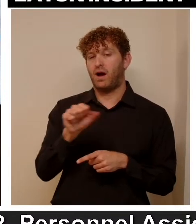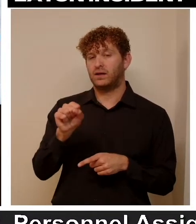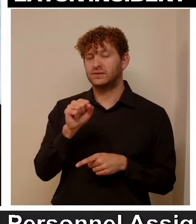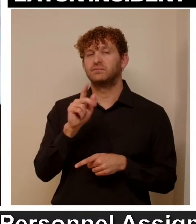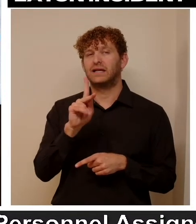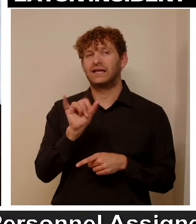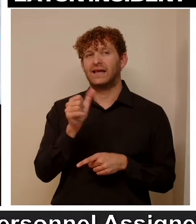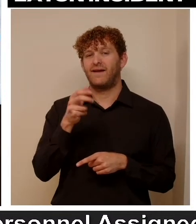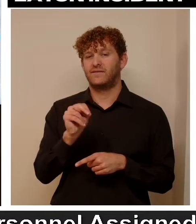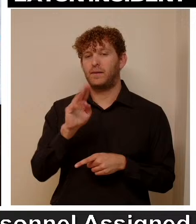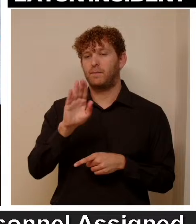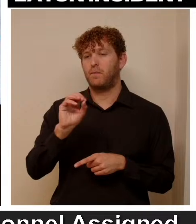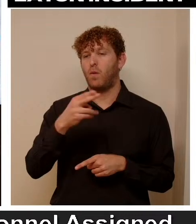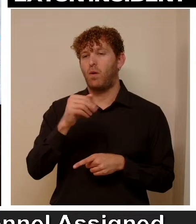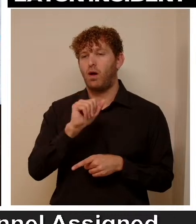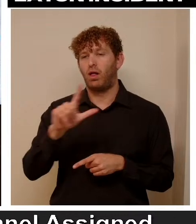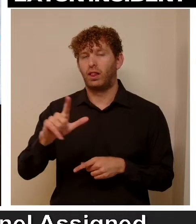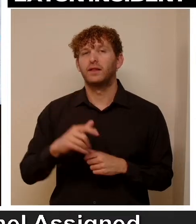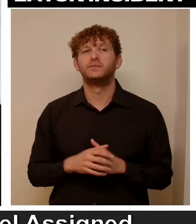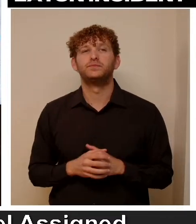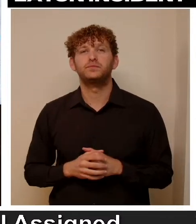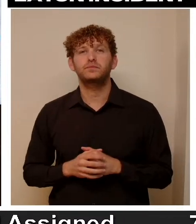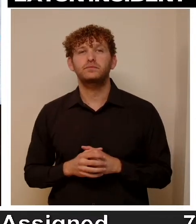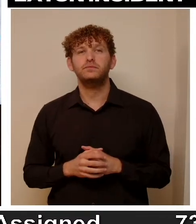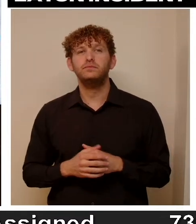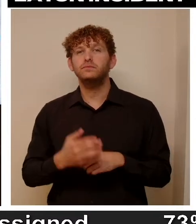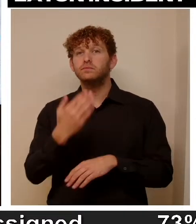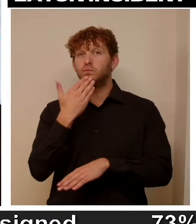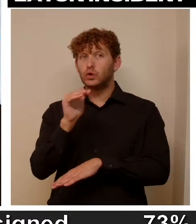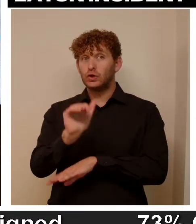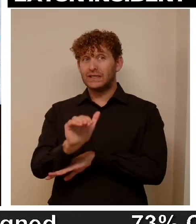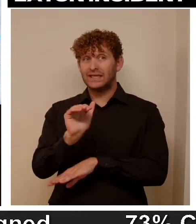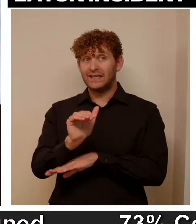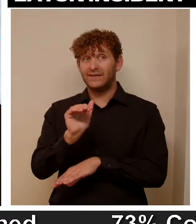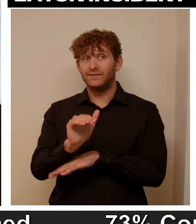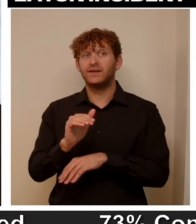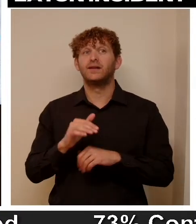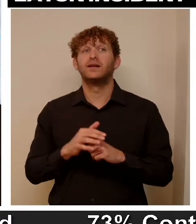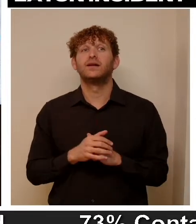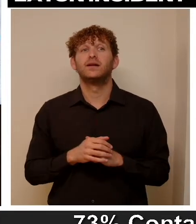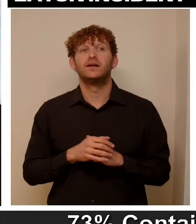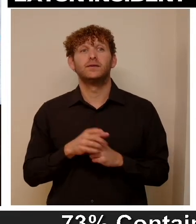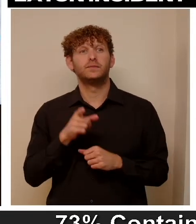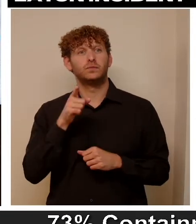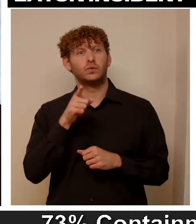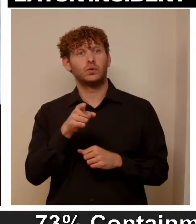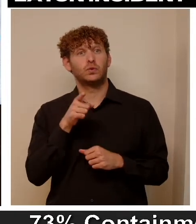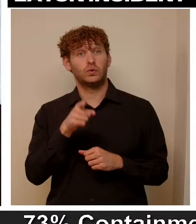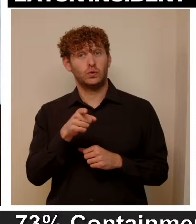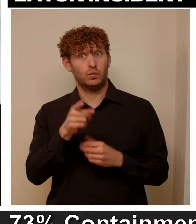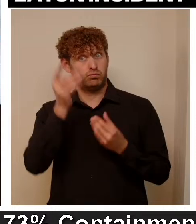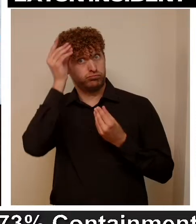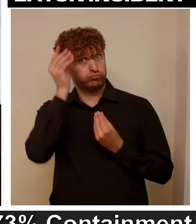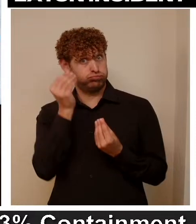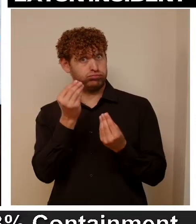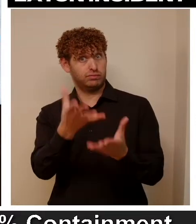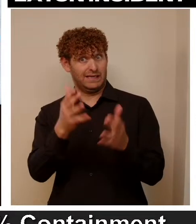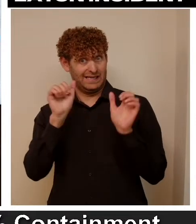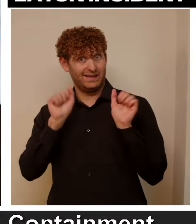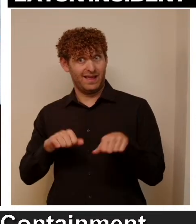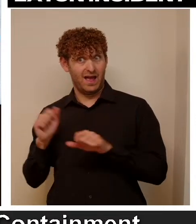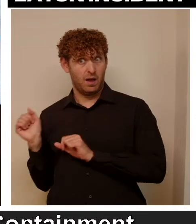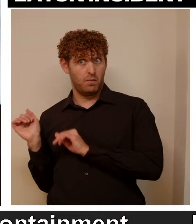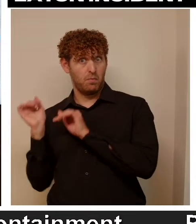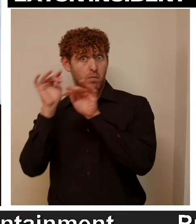Good evening. If you're notified that you can repopulate in an area that an evacuation order has been